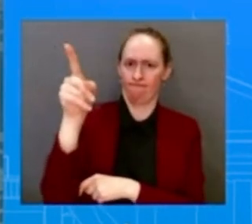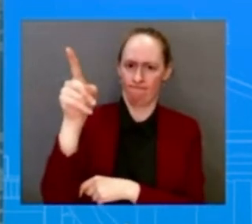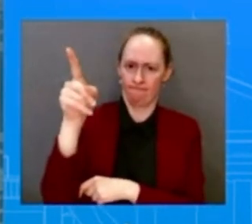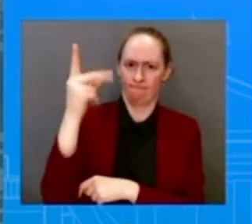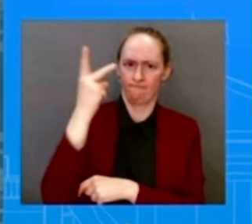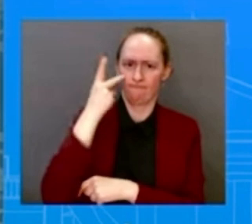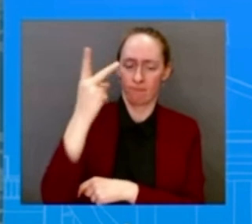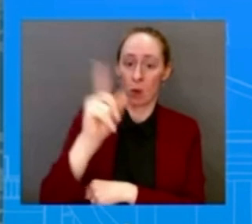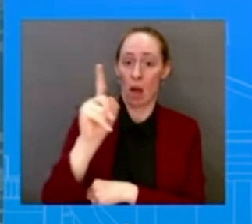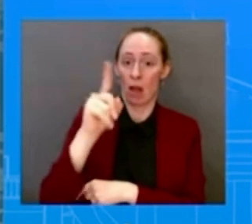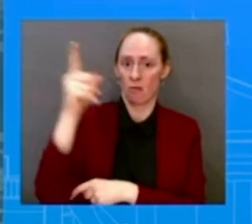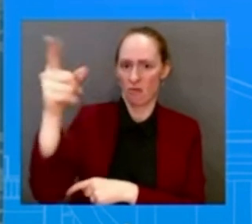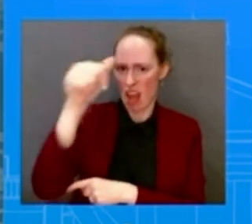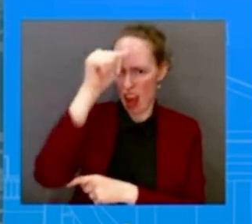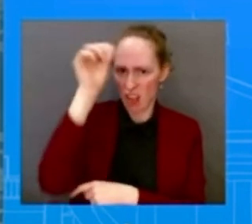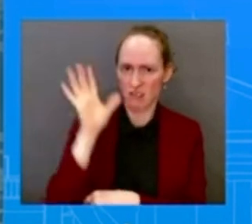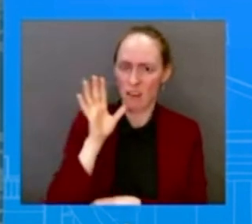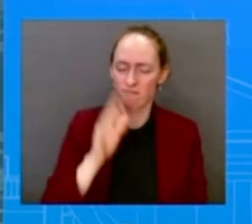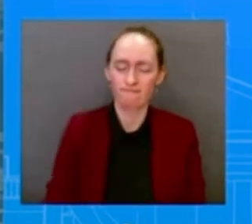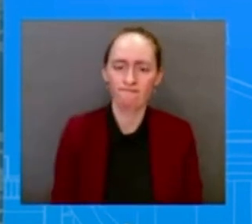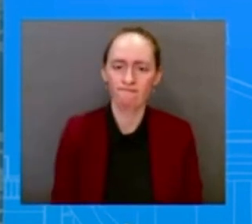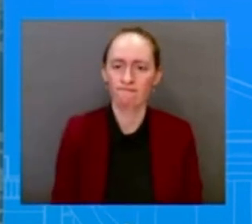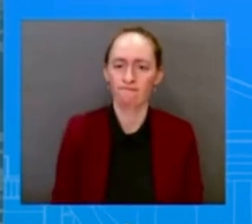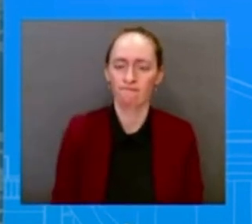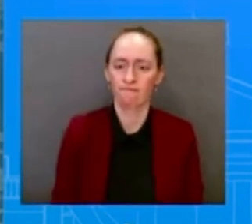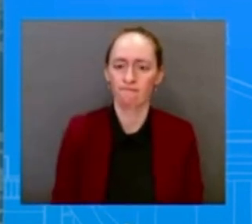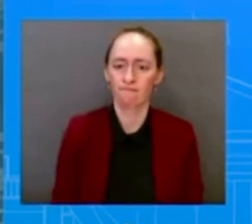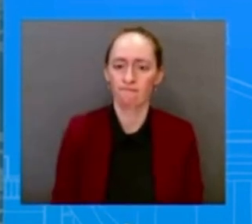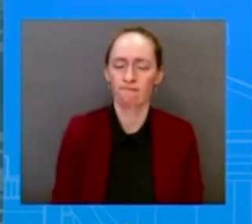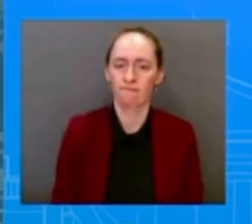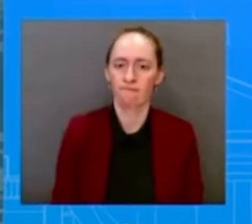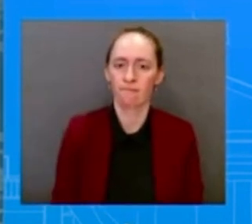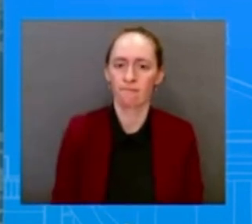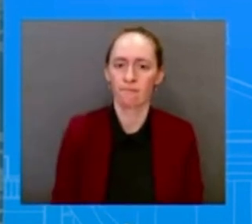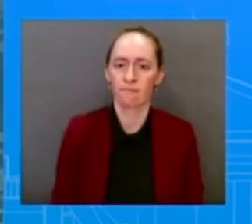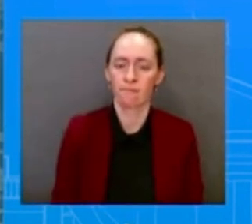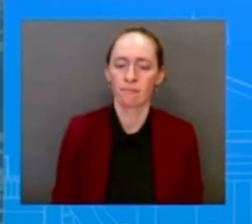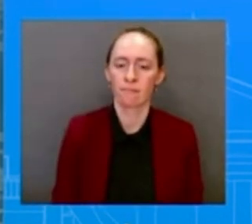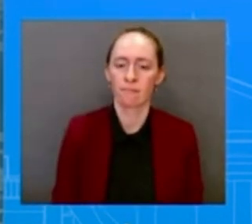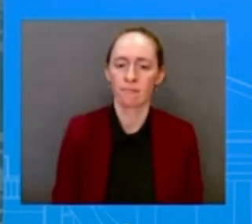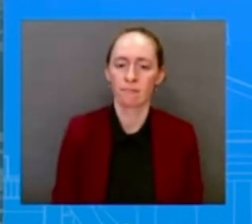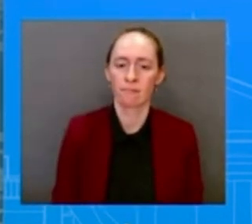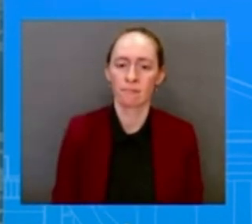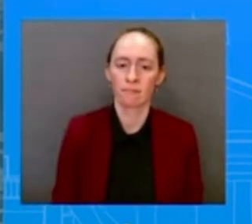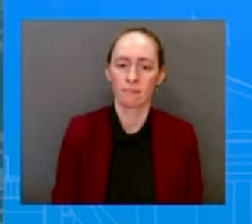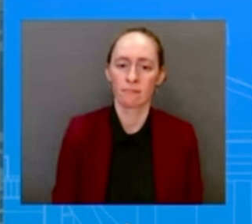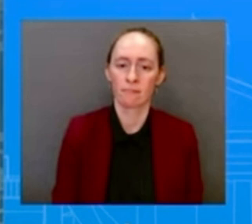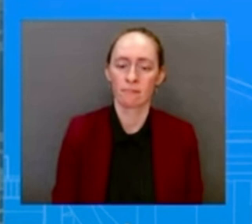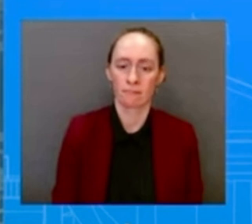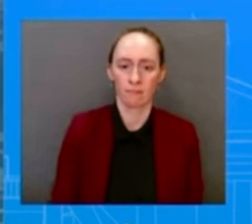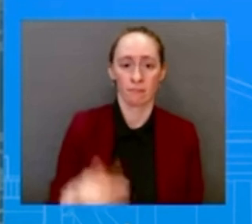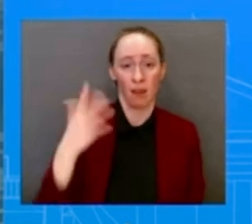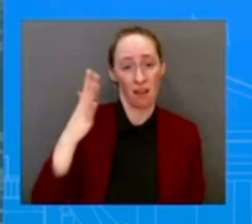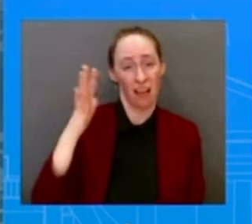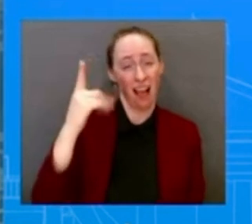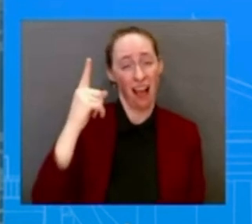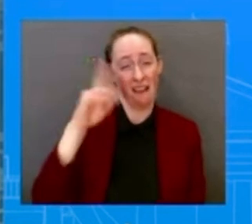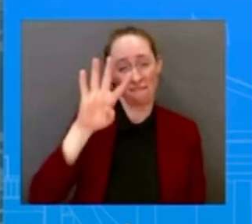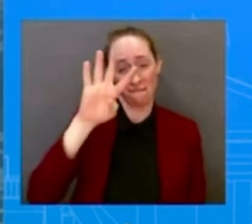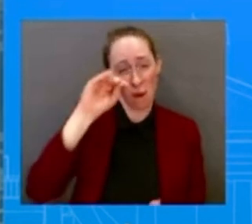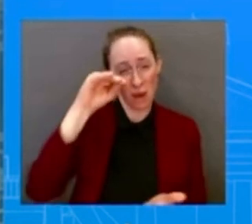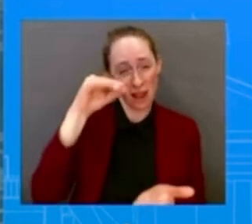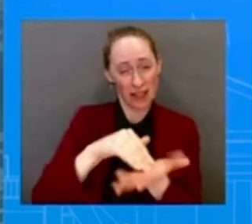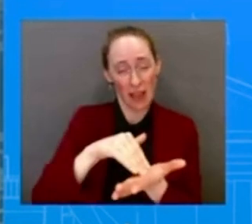The object was flying at an altitude of 40,000 feet and posed a reasonable threat to the safety of civilian